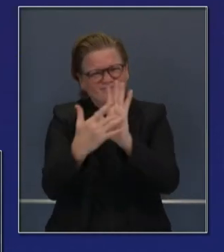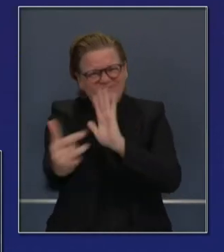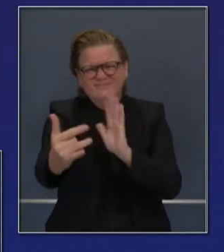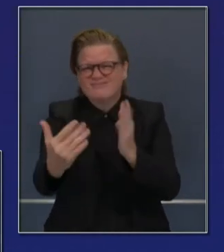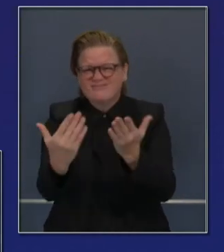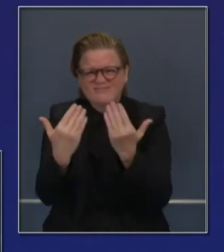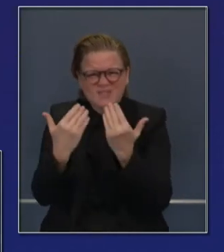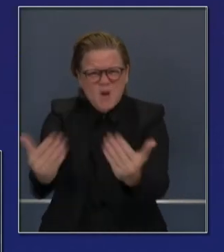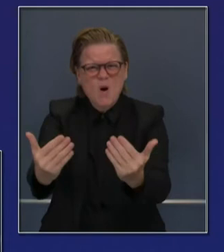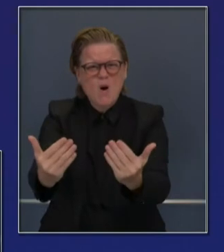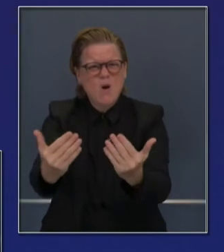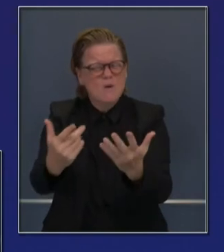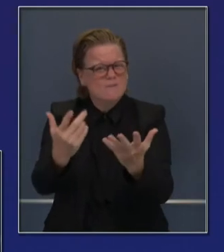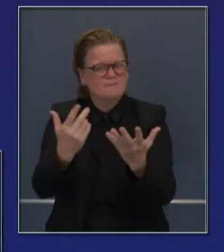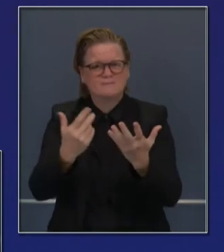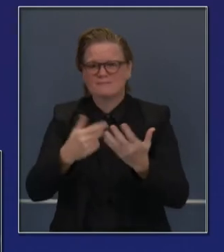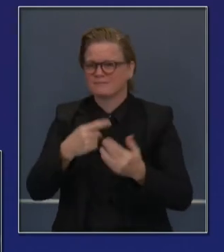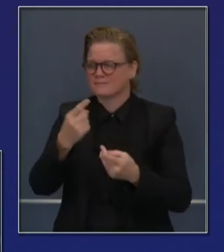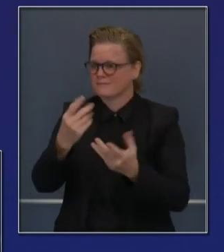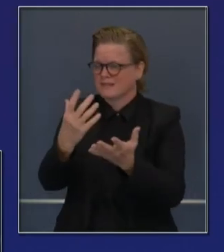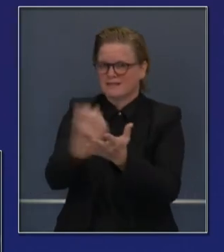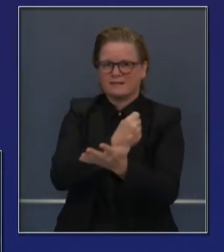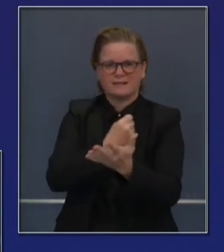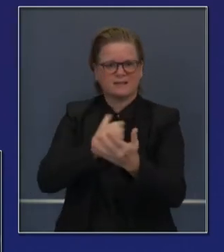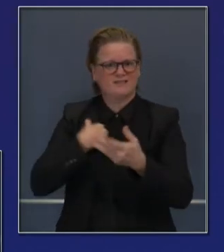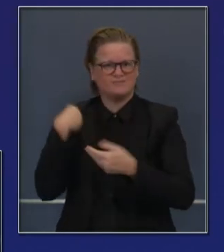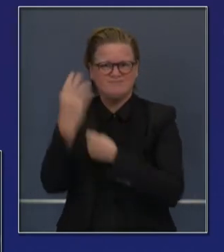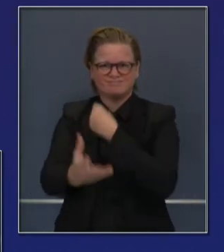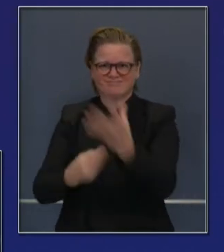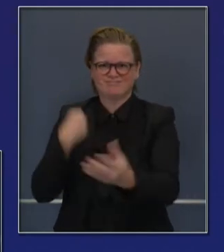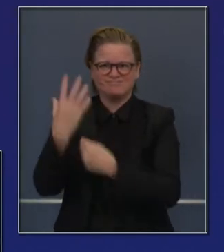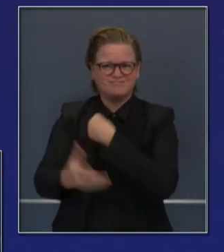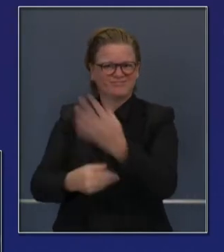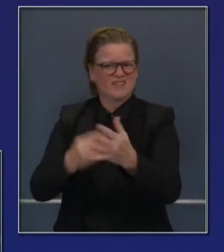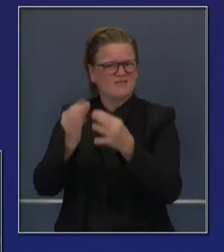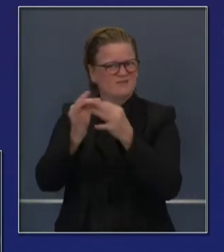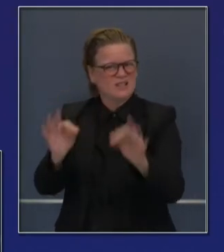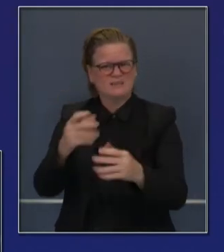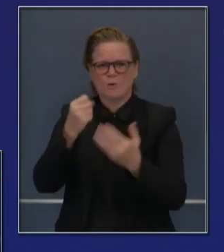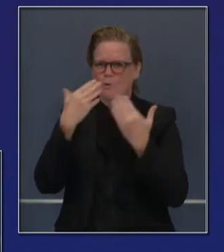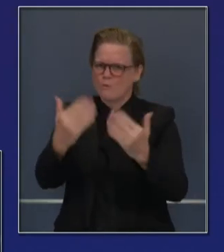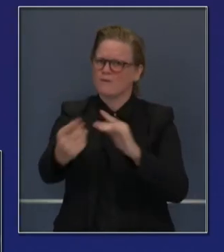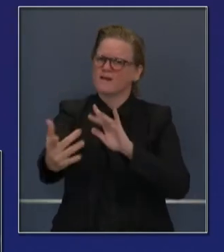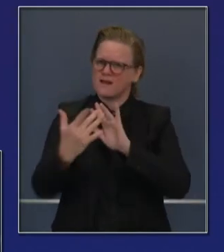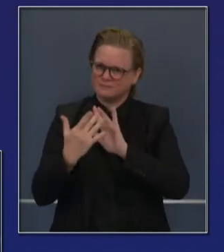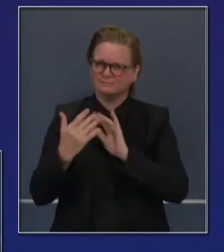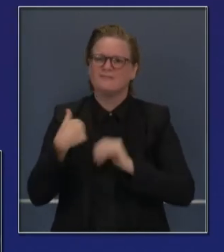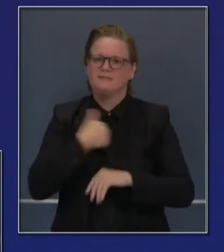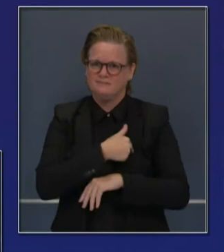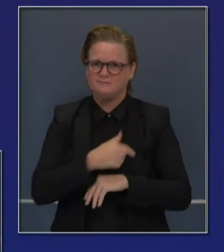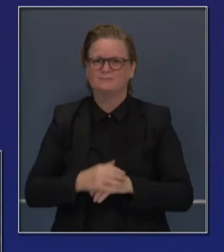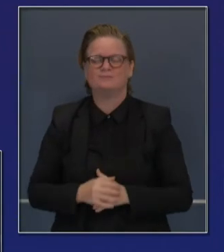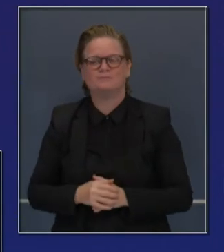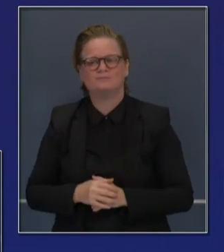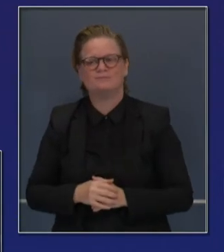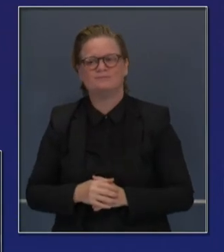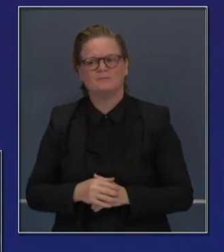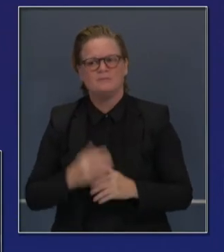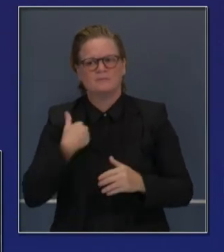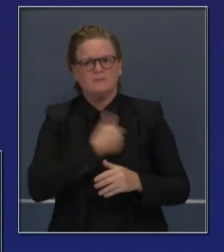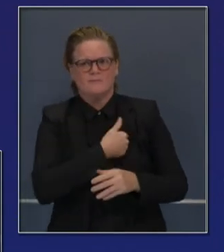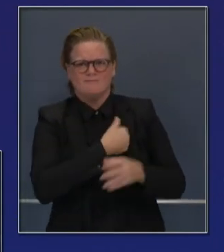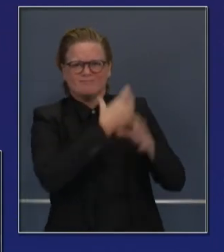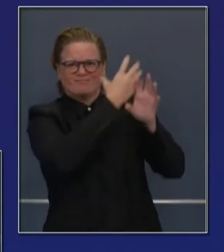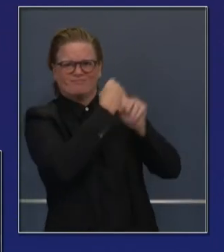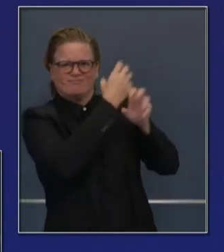of what the federal relief has been, the leveraging of those federal programs. We've been able to draw down in the state of California